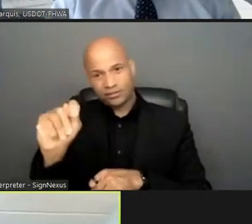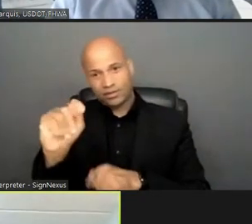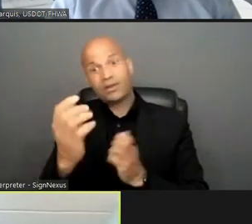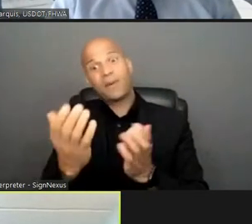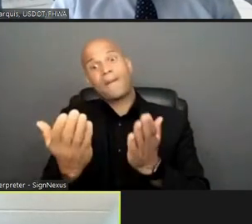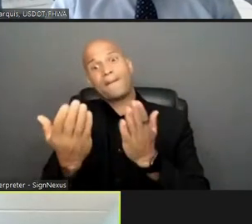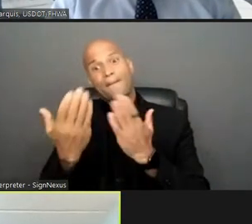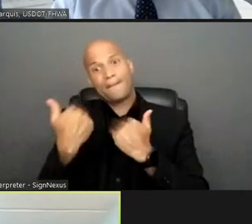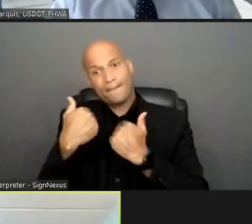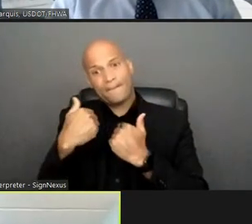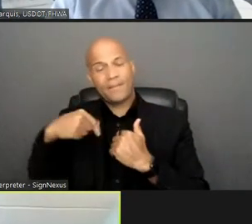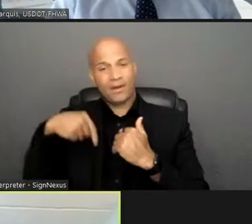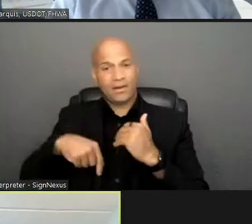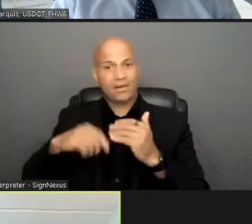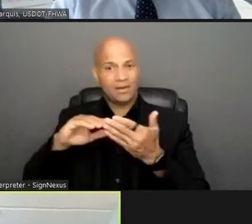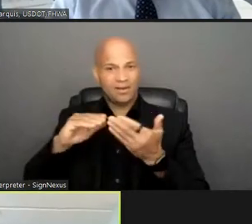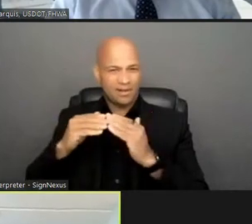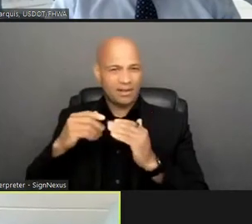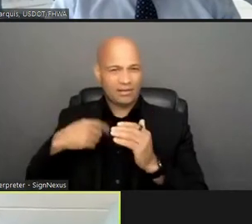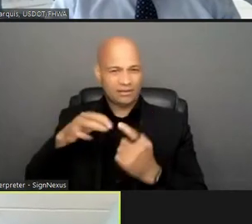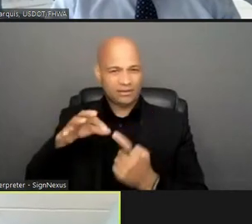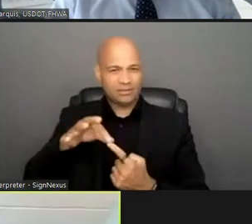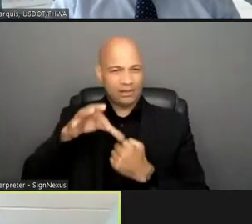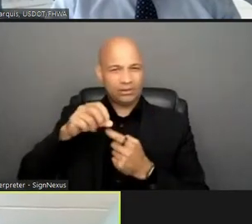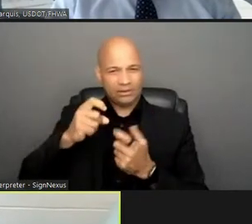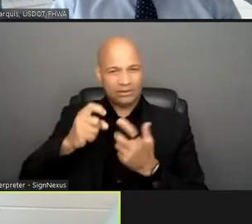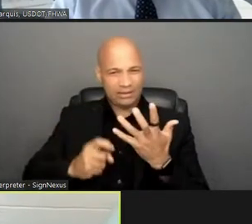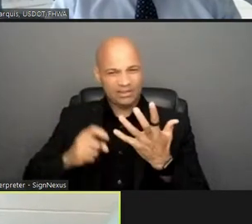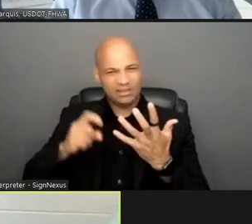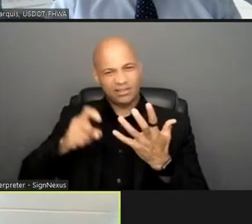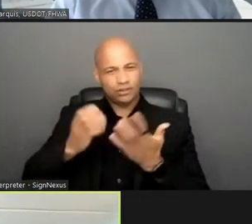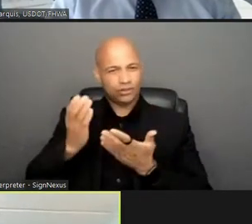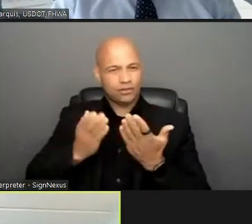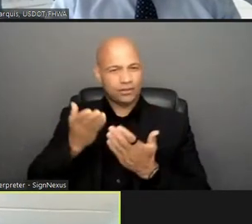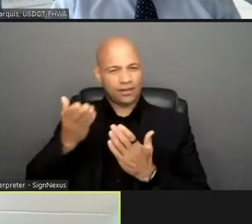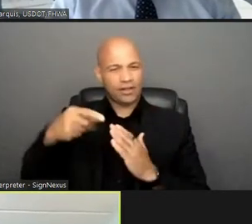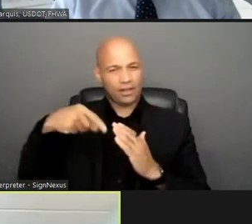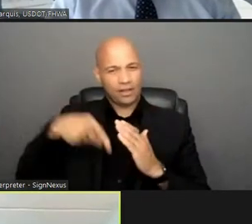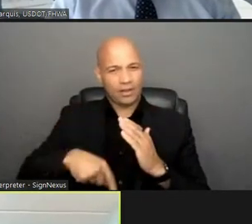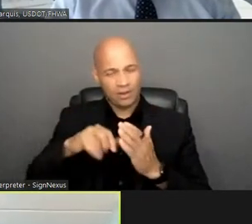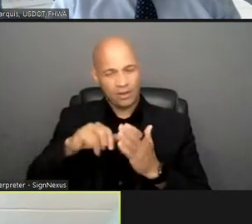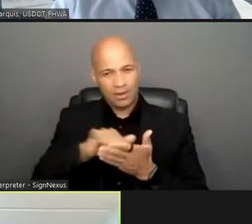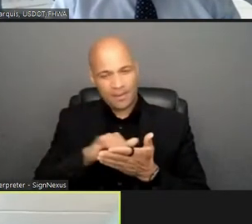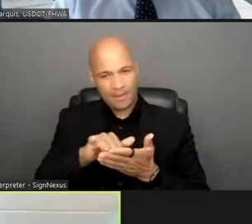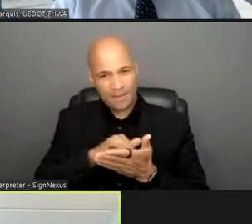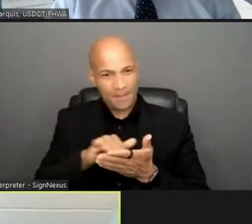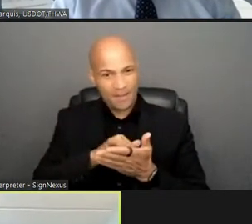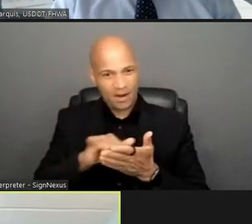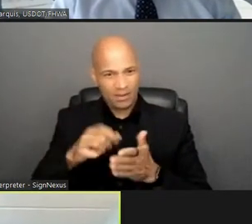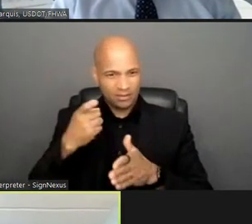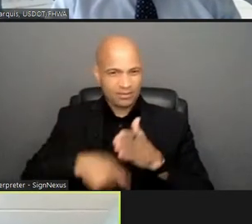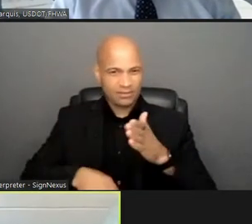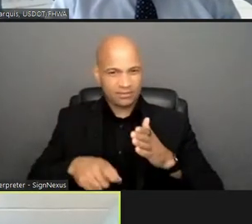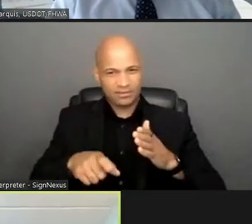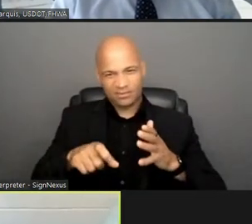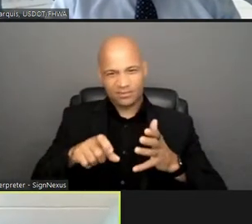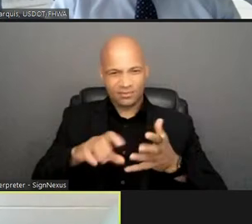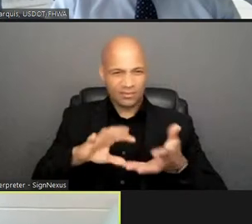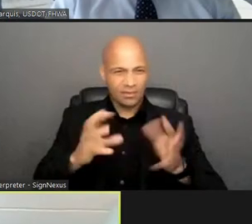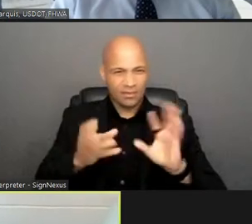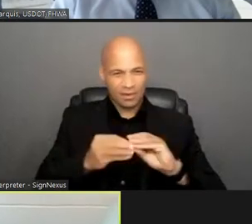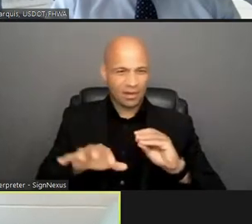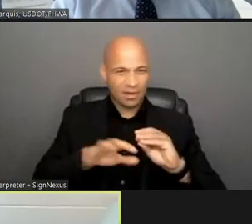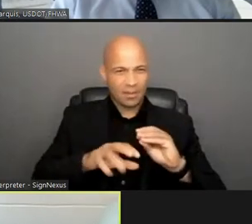Manhattan because she has special needs and she needs services in lower Manhattan this will tax my family twelve thousand dollars a